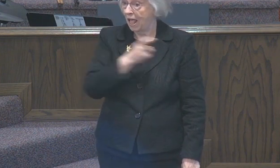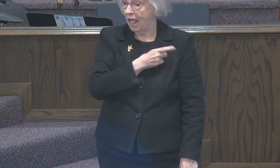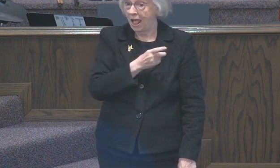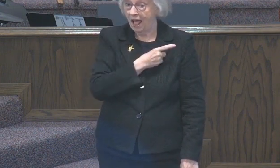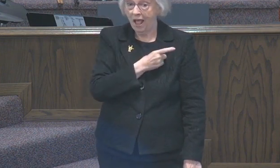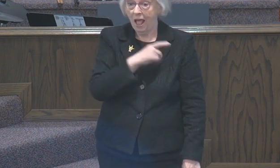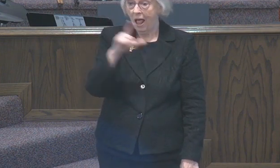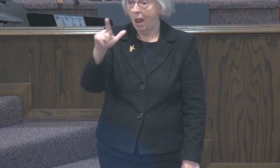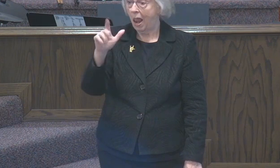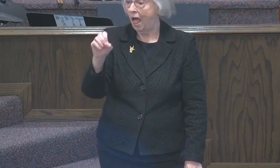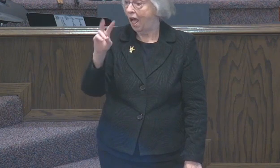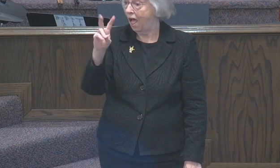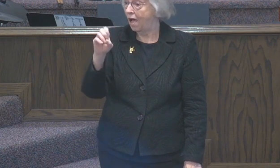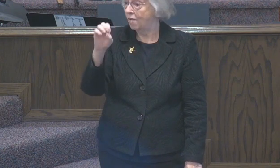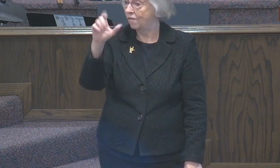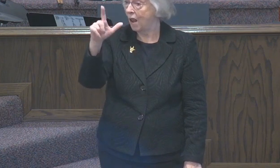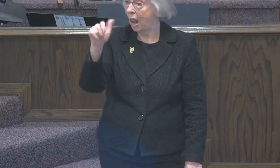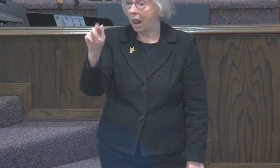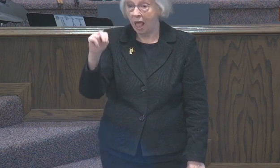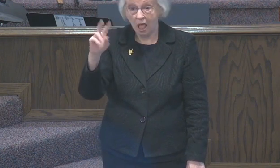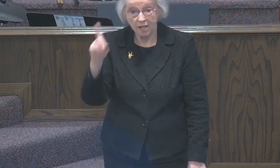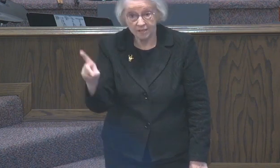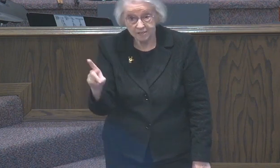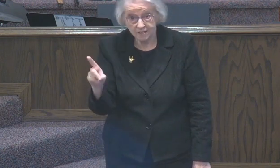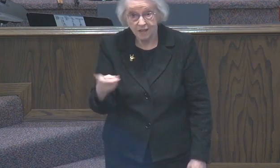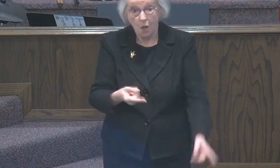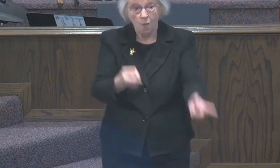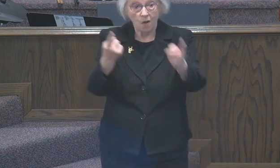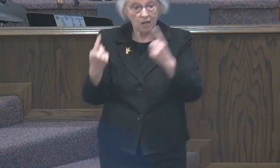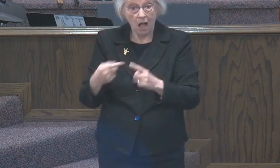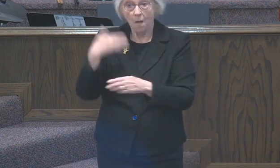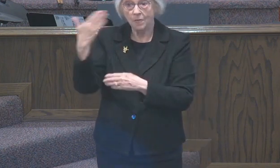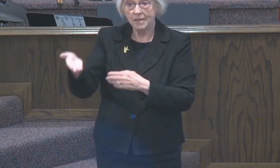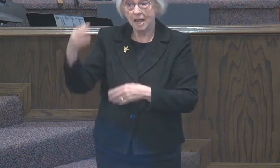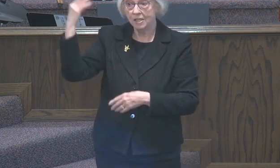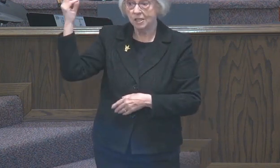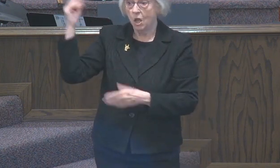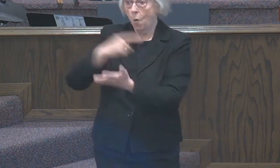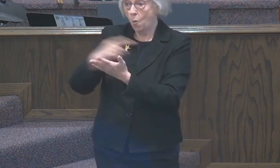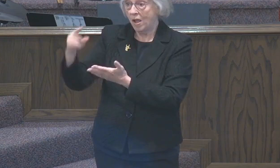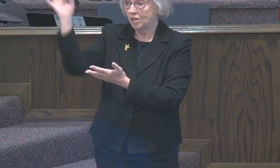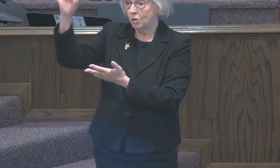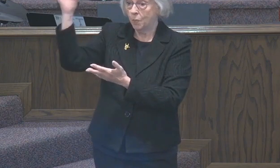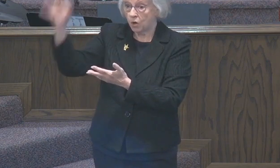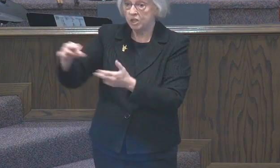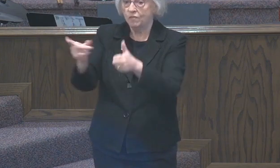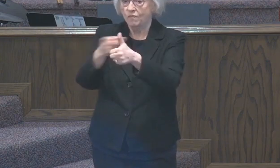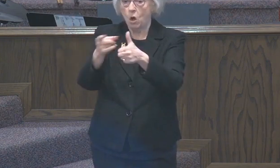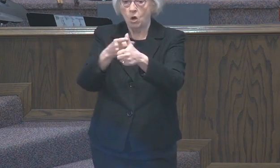that. I'm excited about that. This will be his first opportunity and time that he's going to take to preach